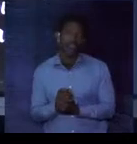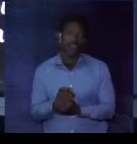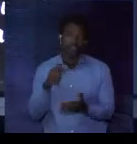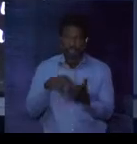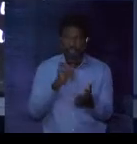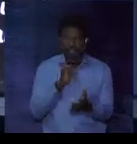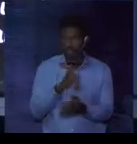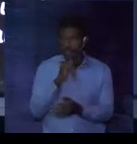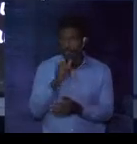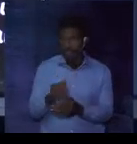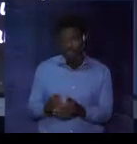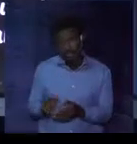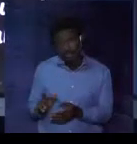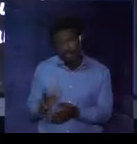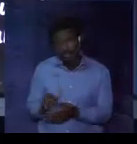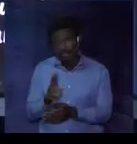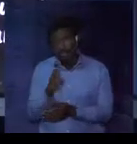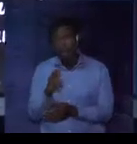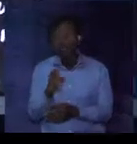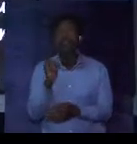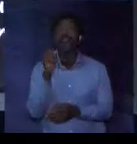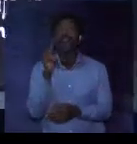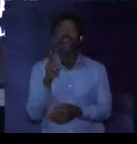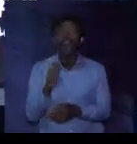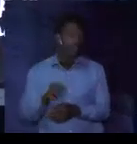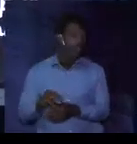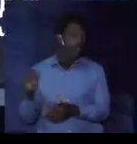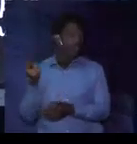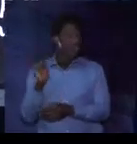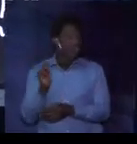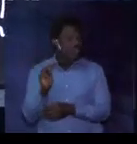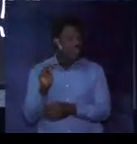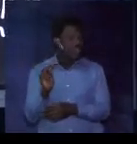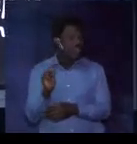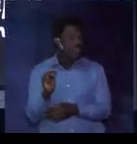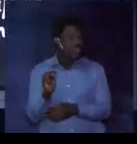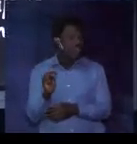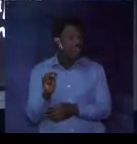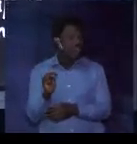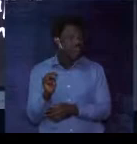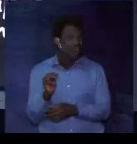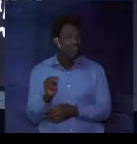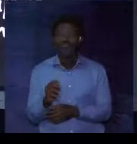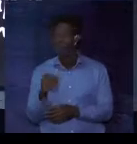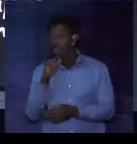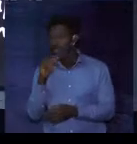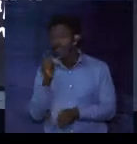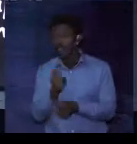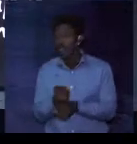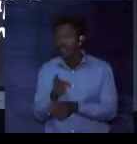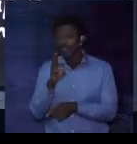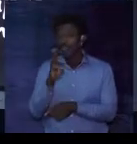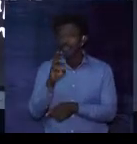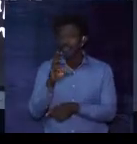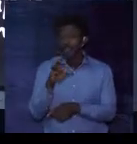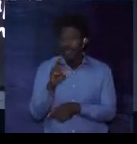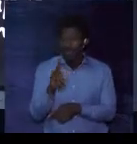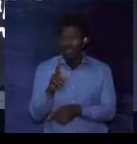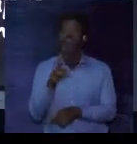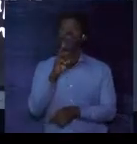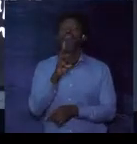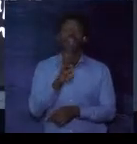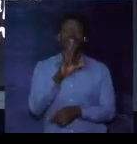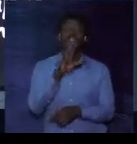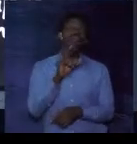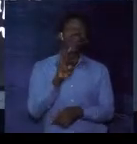you will have no problem, except that you must be very careful. This is not ordinary 12. This is 12 million. This